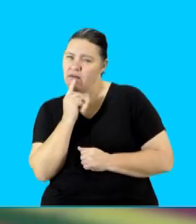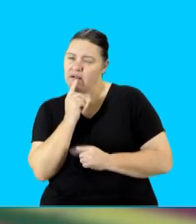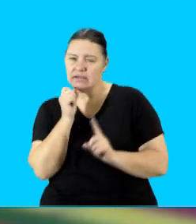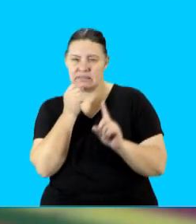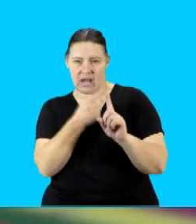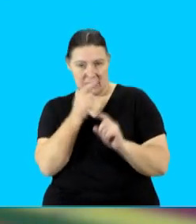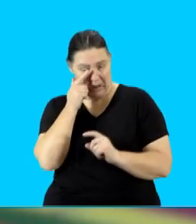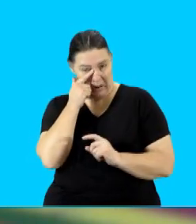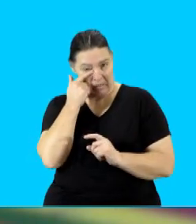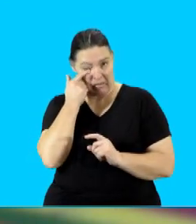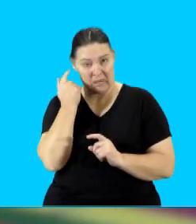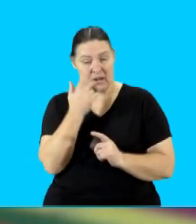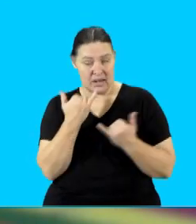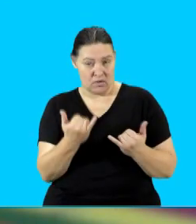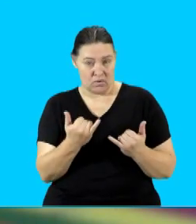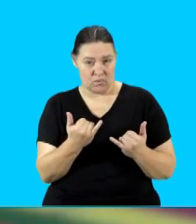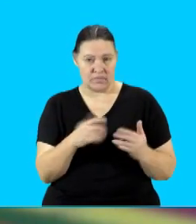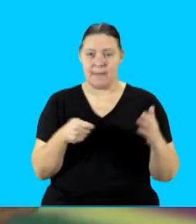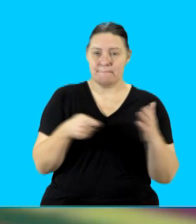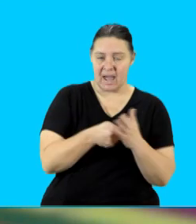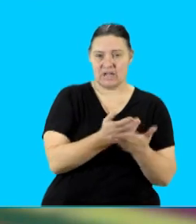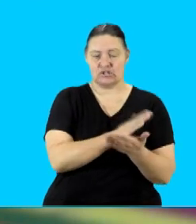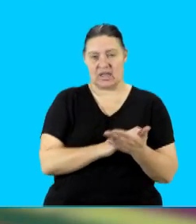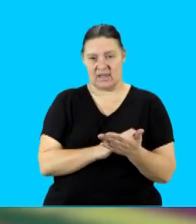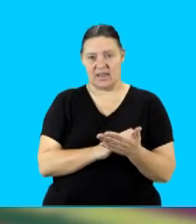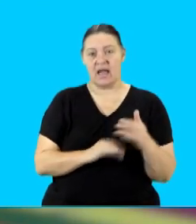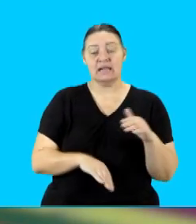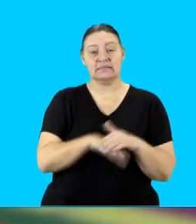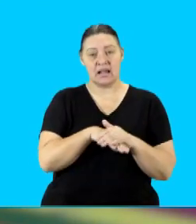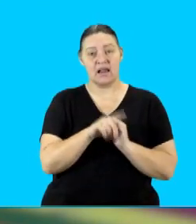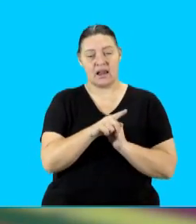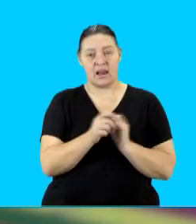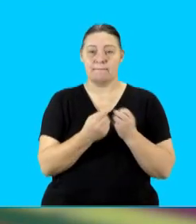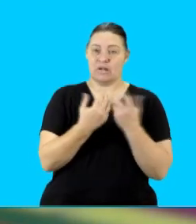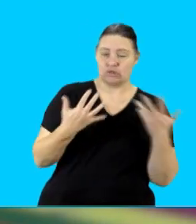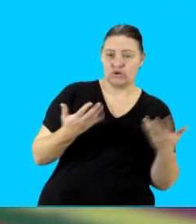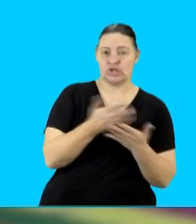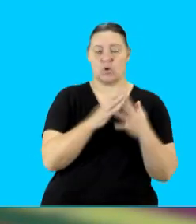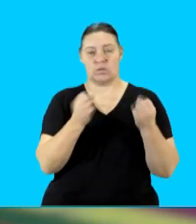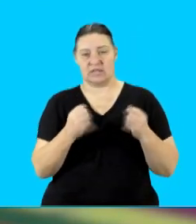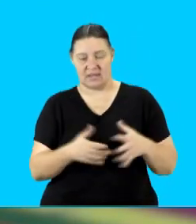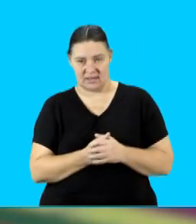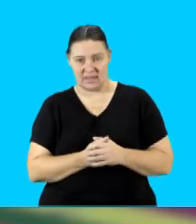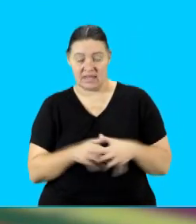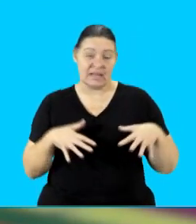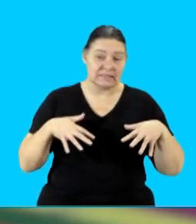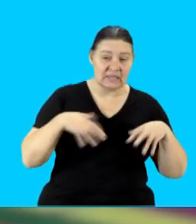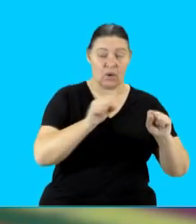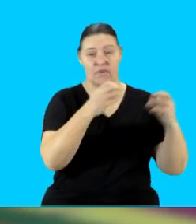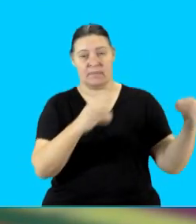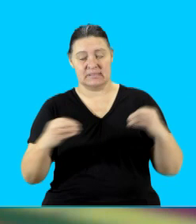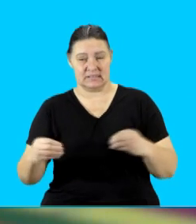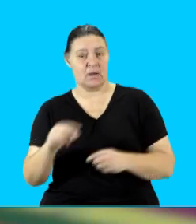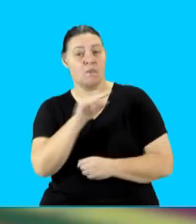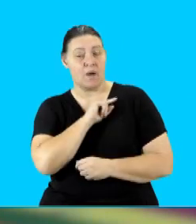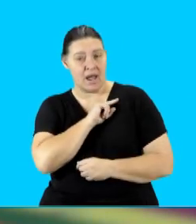bidder looking at that target, targeting that company. Now, they buy shares up until they become the majority shareholder. Then they've taken